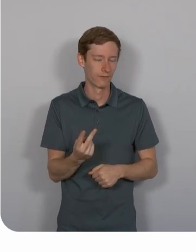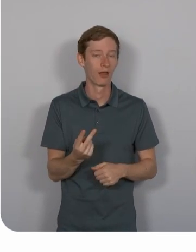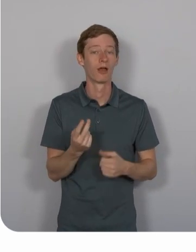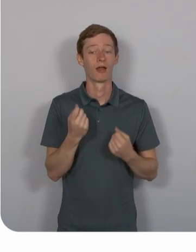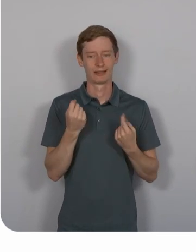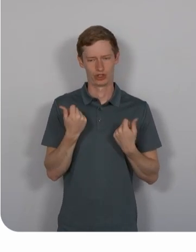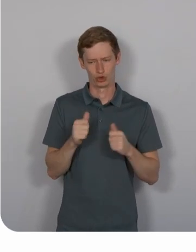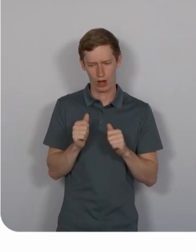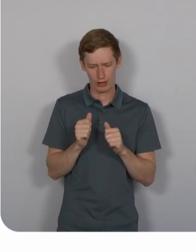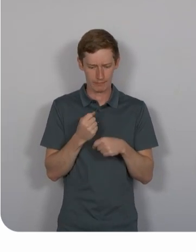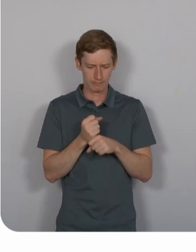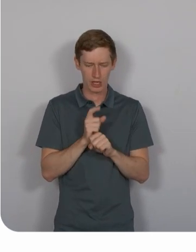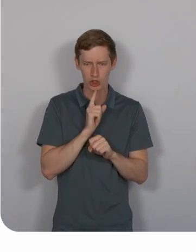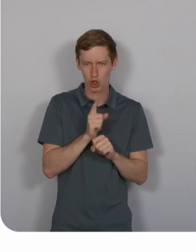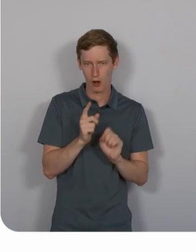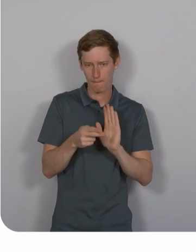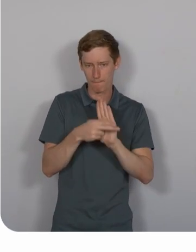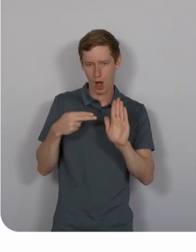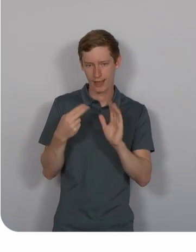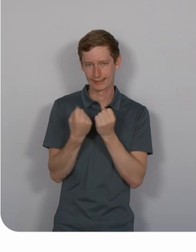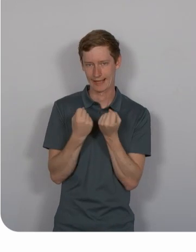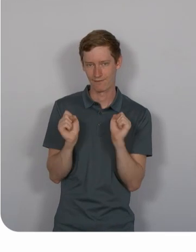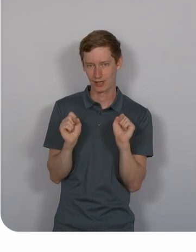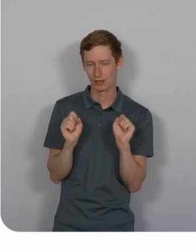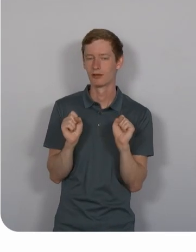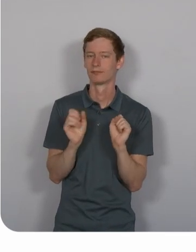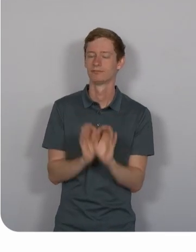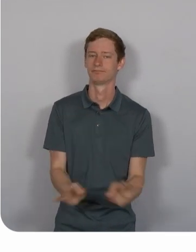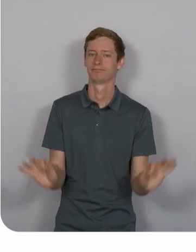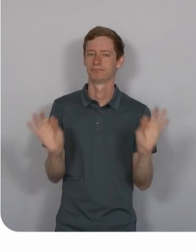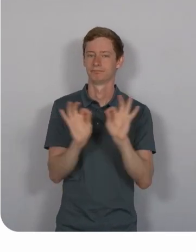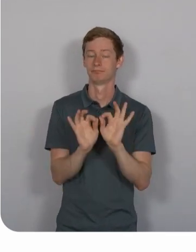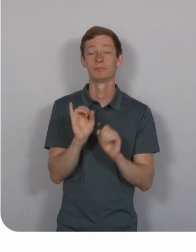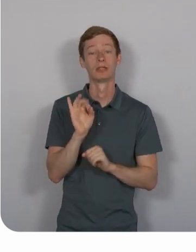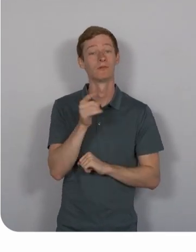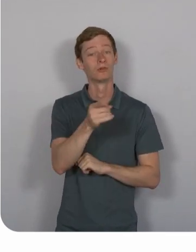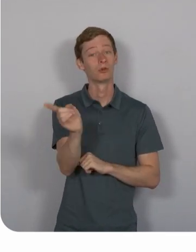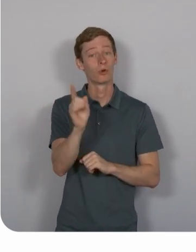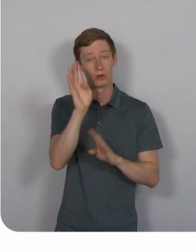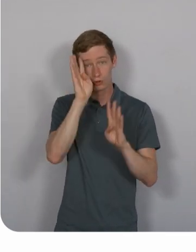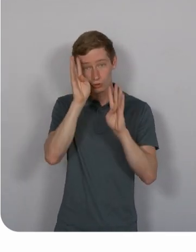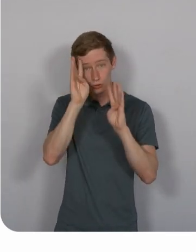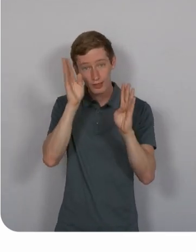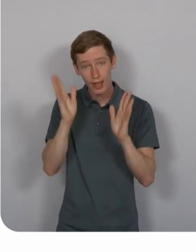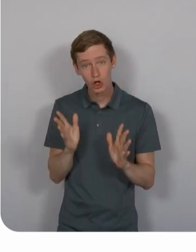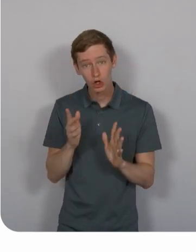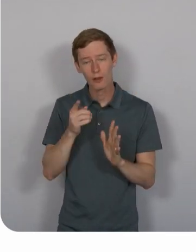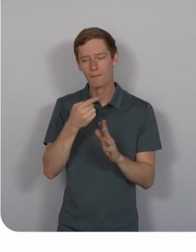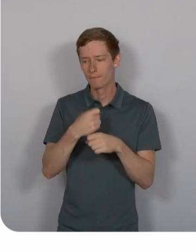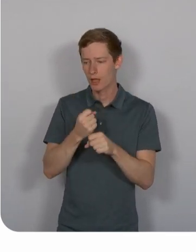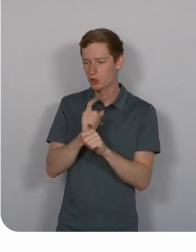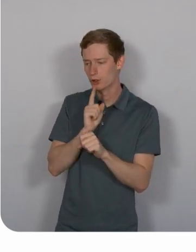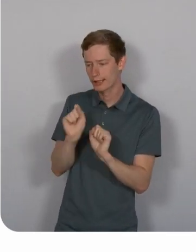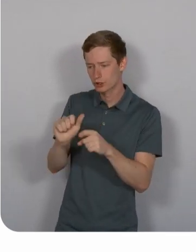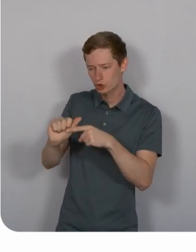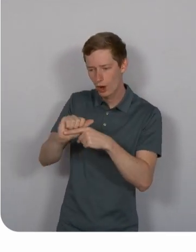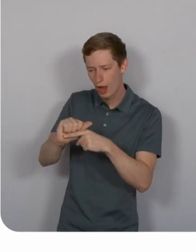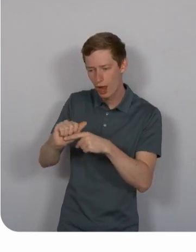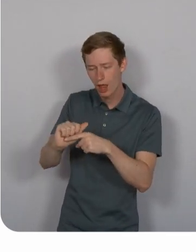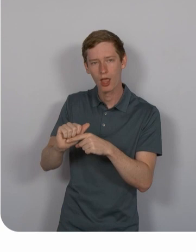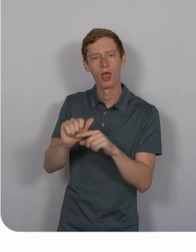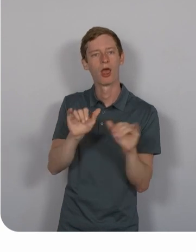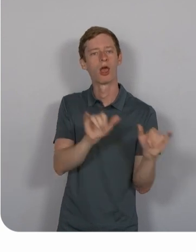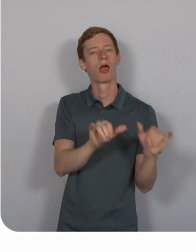safety on that is just really critical, right? We want to make sure that if you're a creator, that you can train these AIs that way they're going to say